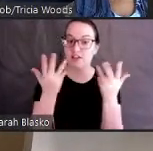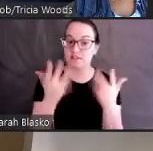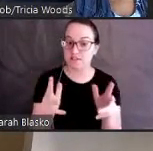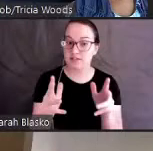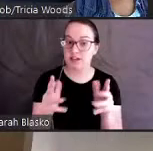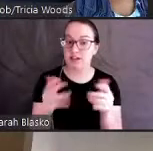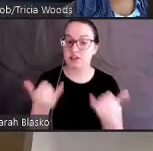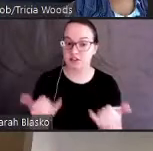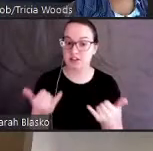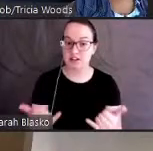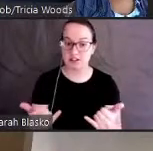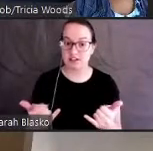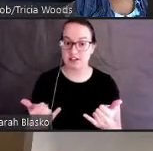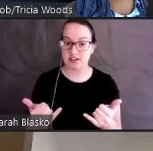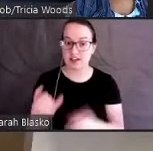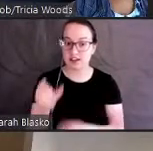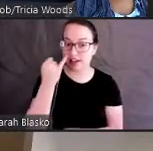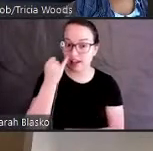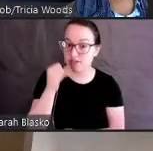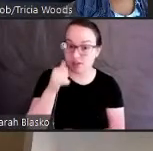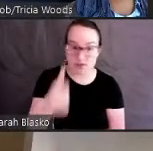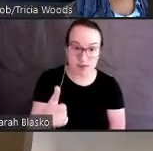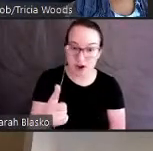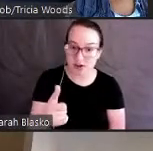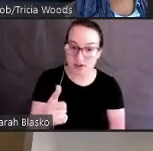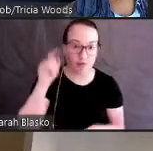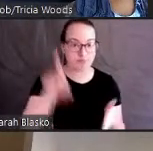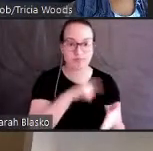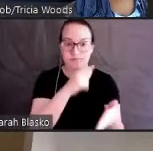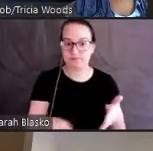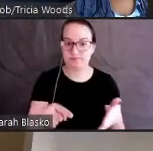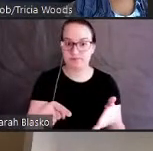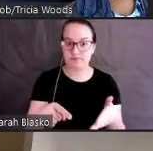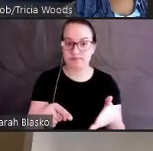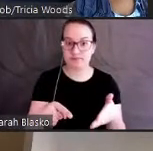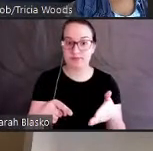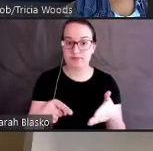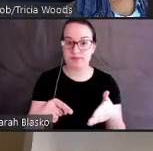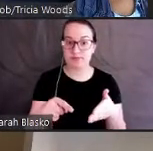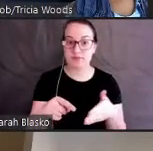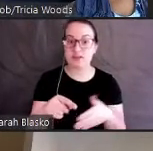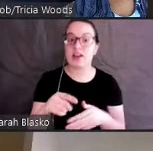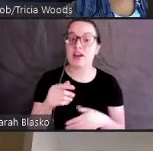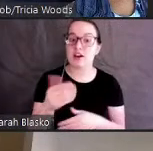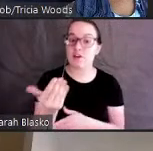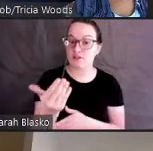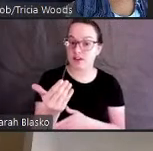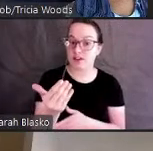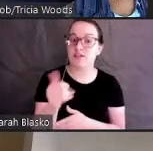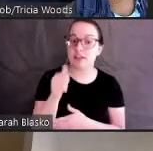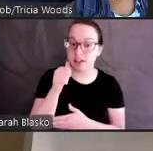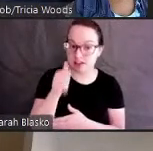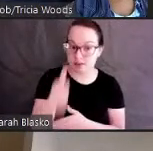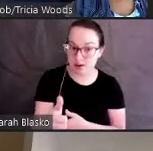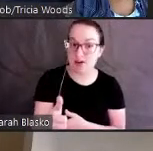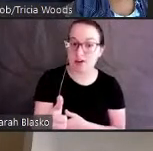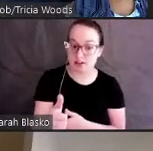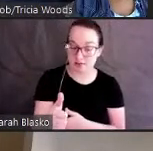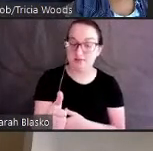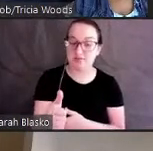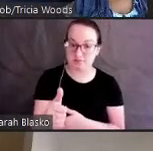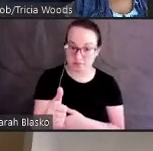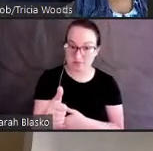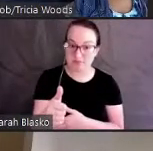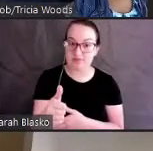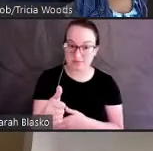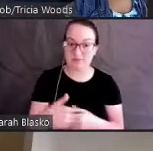you register tomorrow, you might be a little sad because it will be $15 tomorrow. So register today, stronger2020.live.